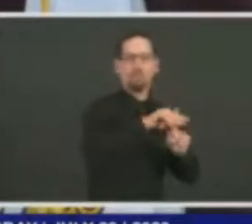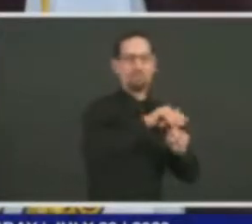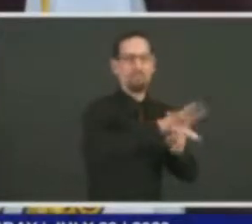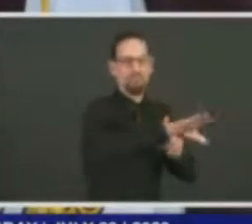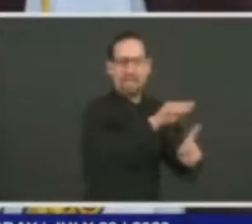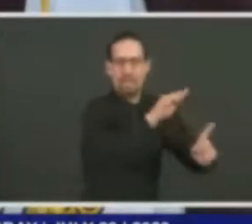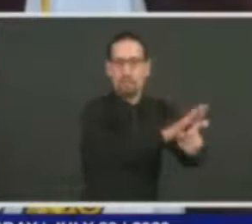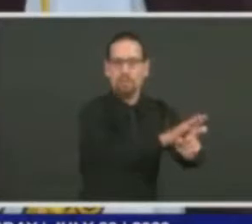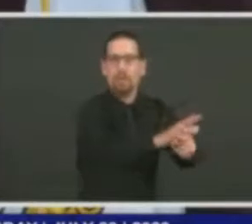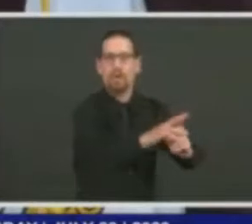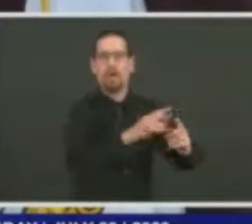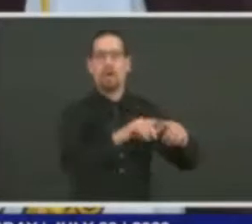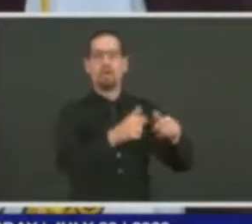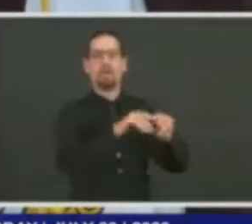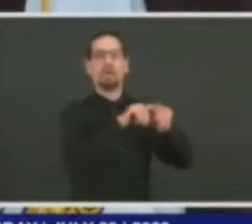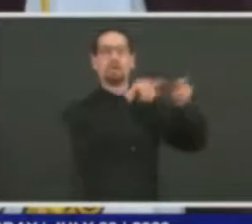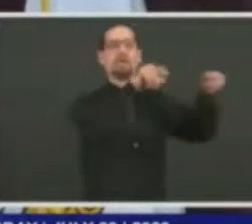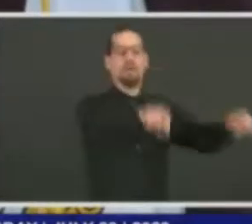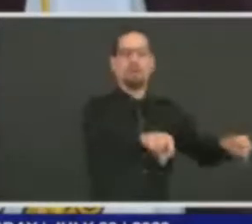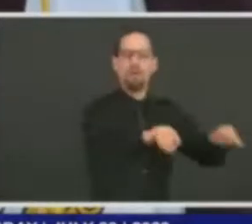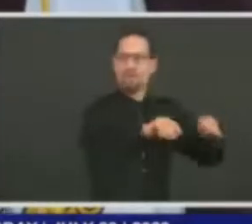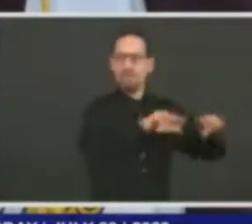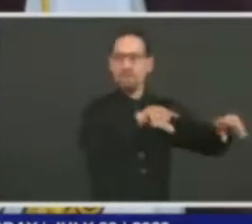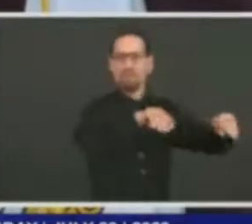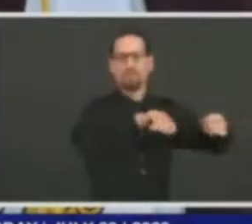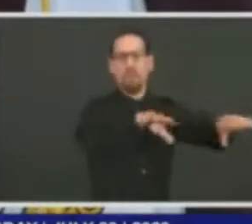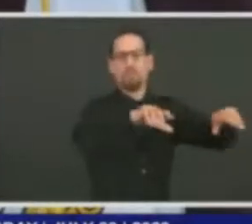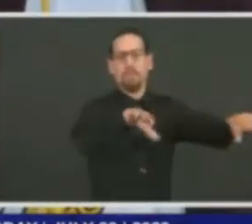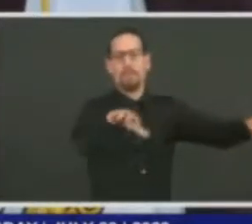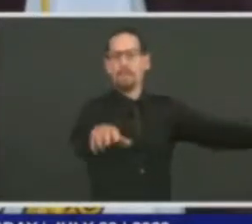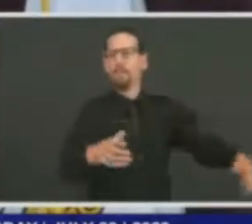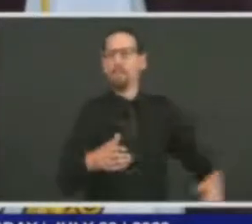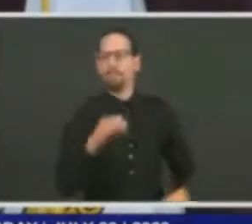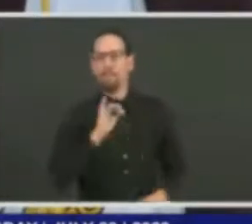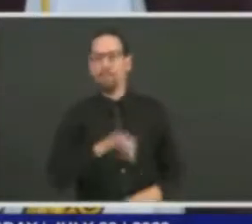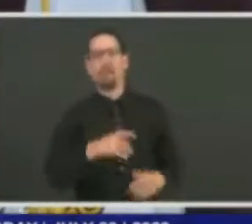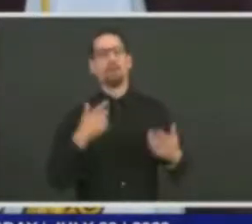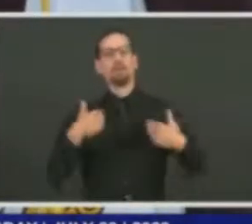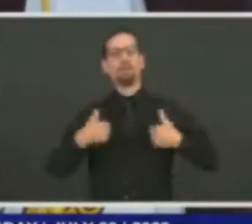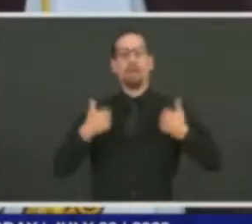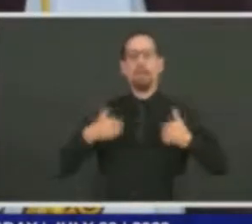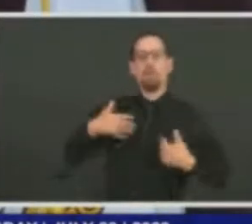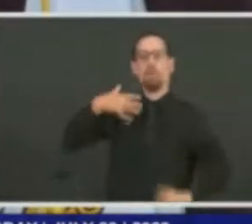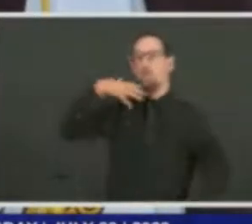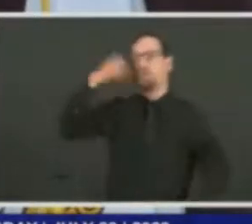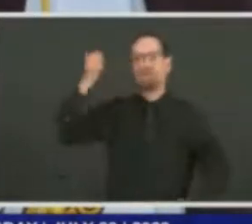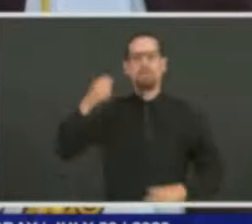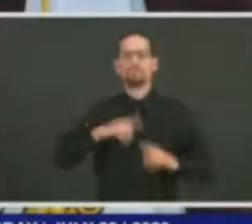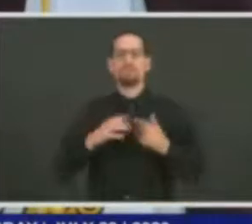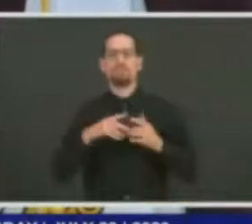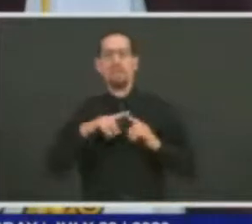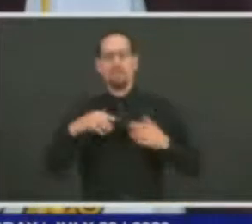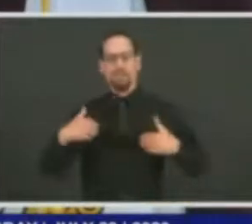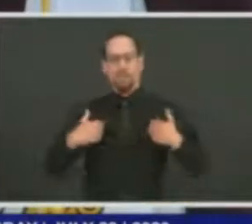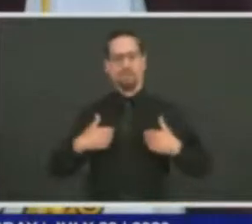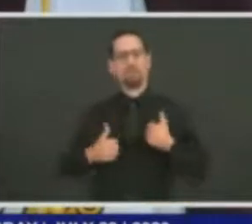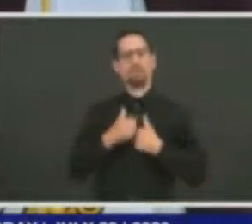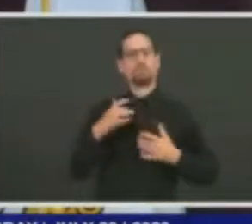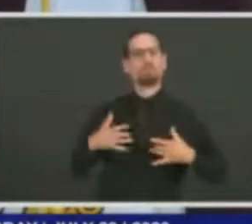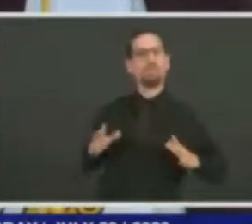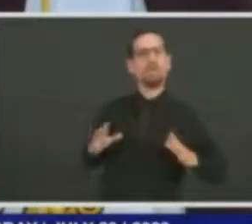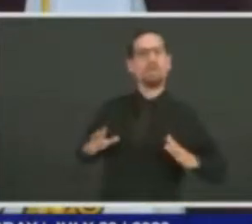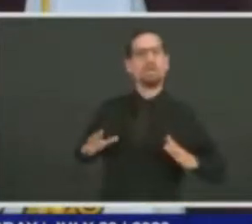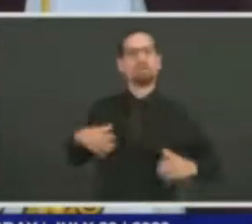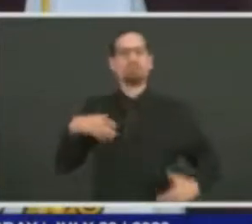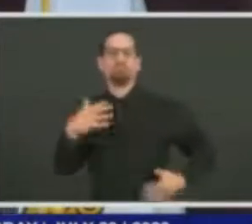senior, someone who has underlying illnesses, whether or not they know it. And you don't have to be significantly older to fall into one of